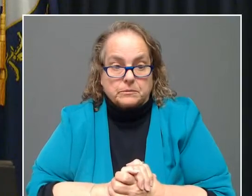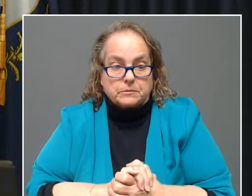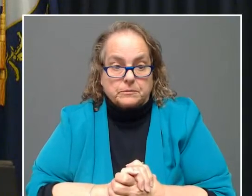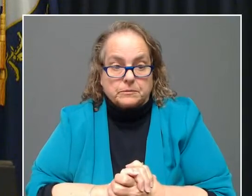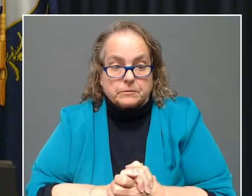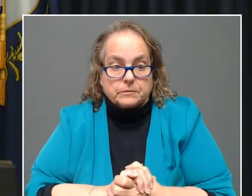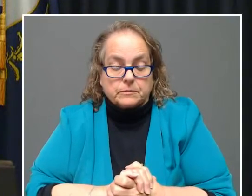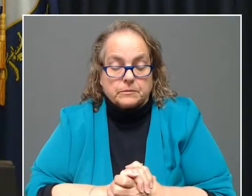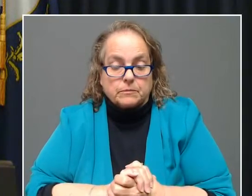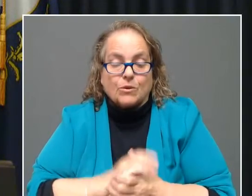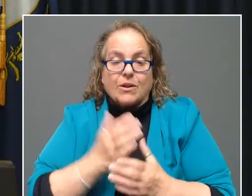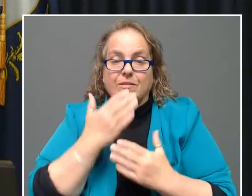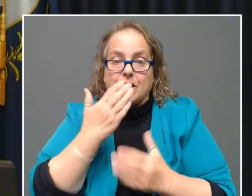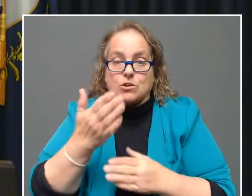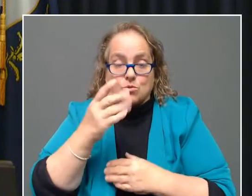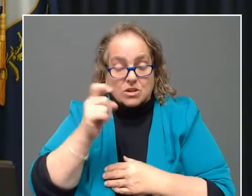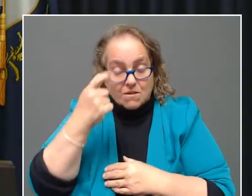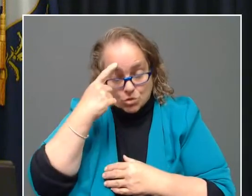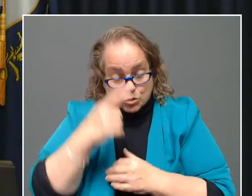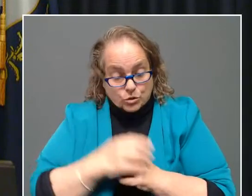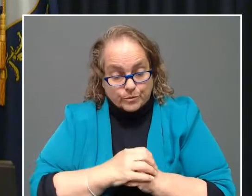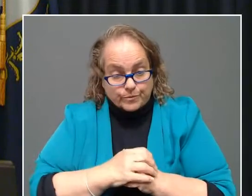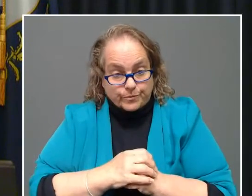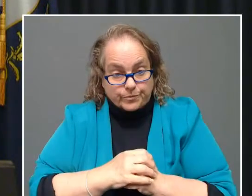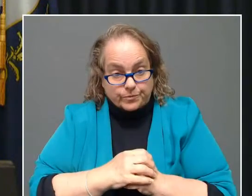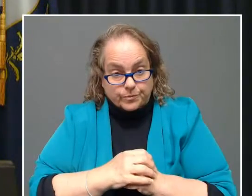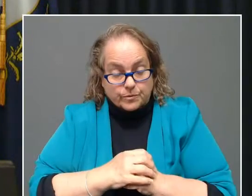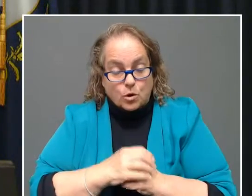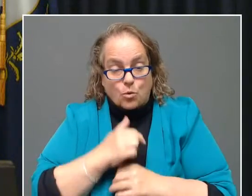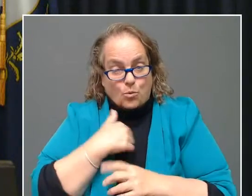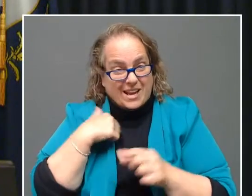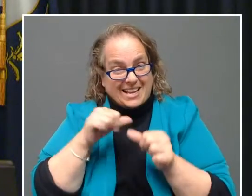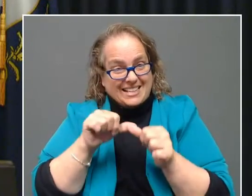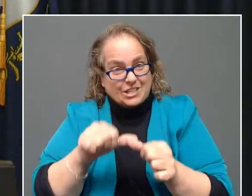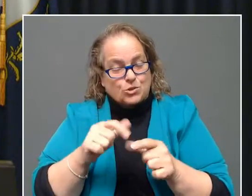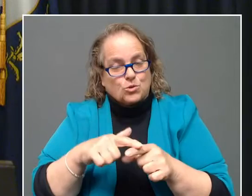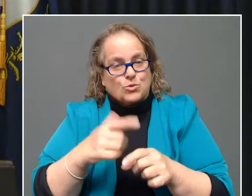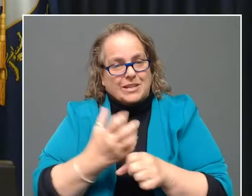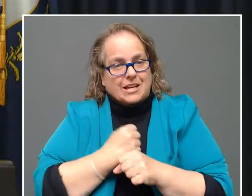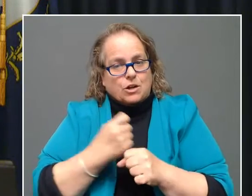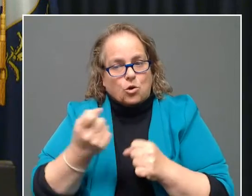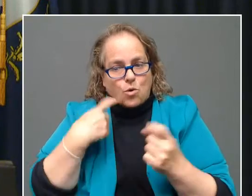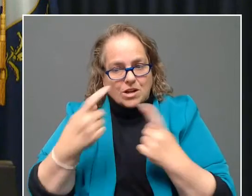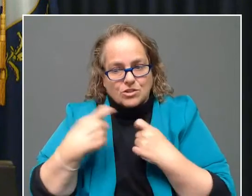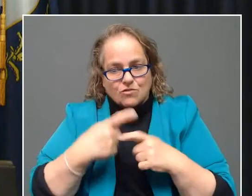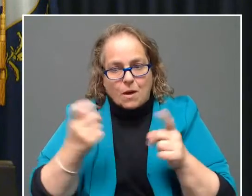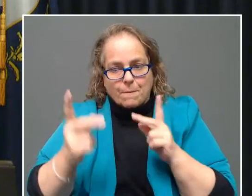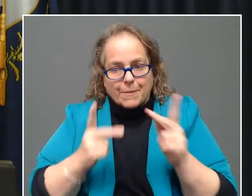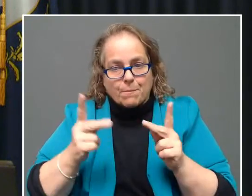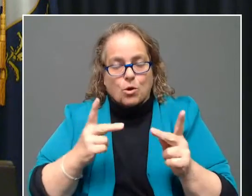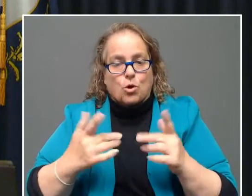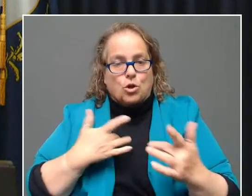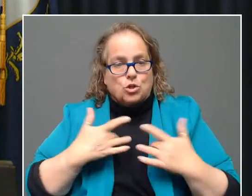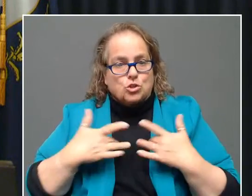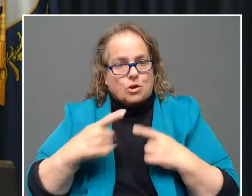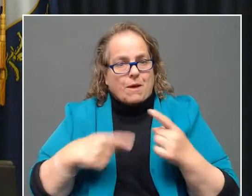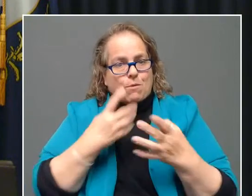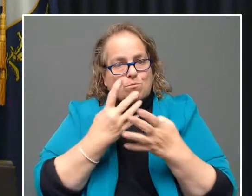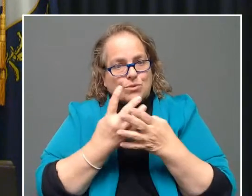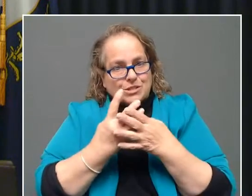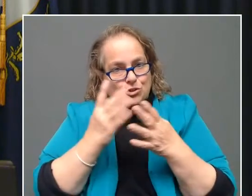Thank you, Governor. We continue to get inquiries from persons concerned about prisoners and